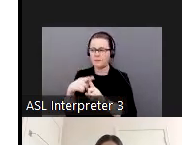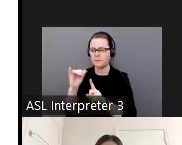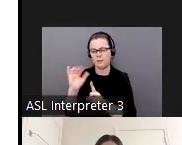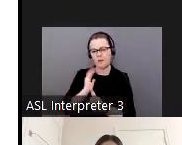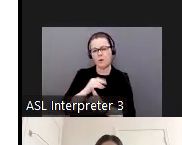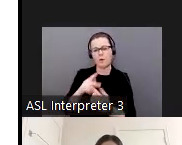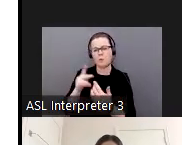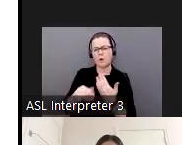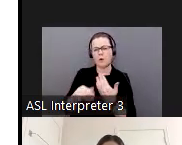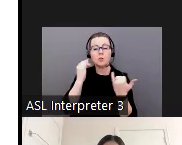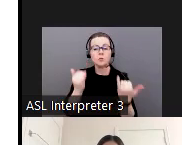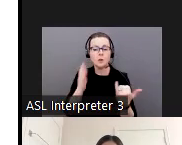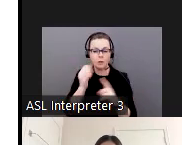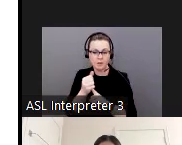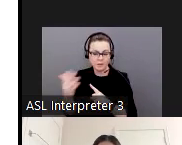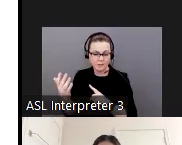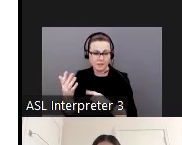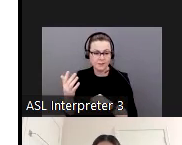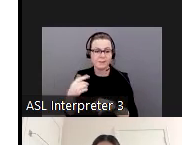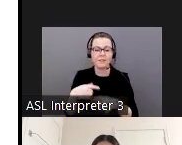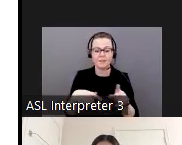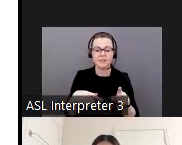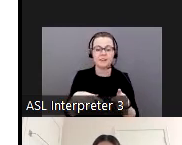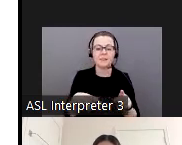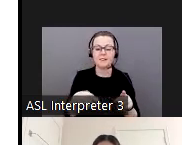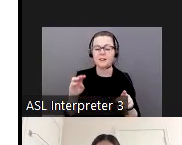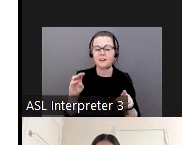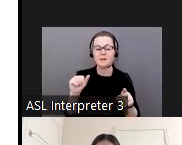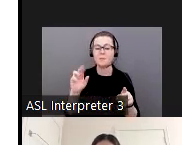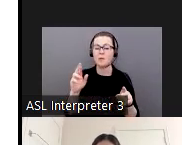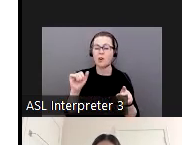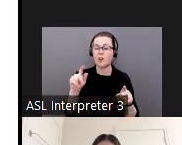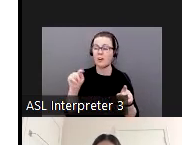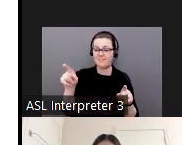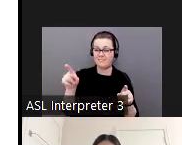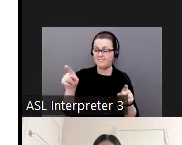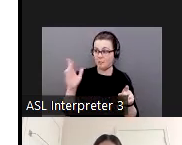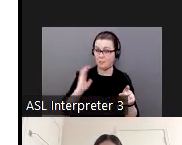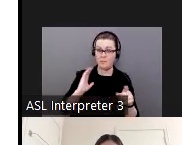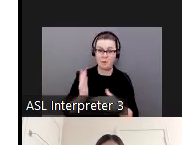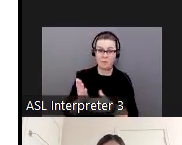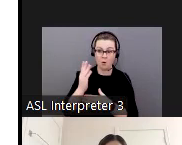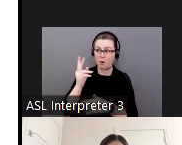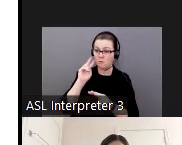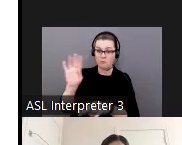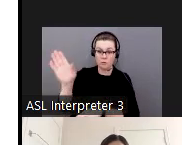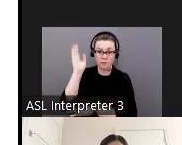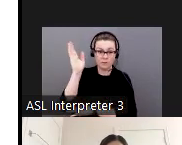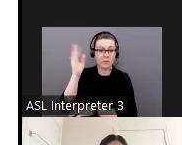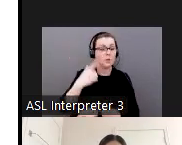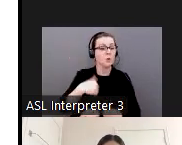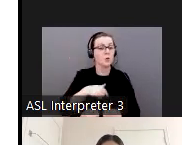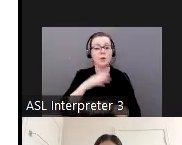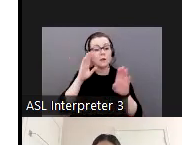And as Rayanne mentioned, and Margaret McPherson, if you were listening to her earlier this morning, we've been really focused on Future Us, which is